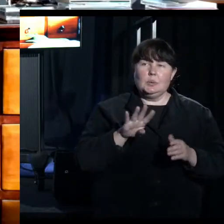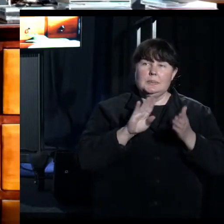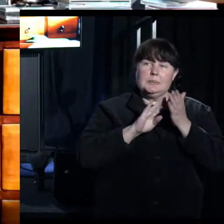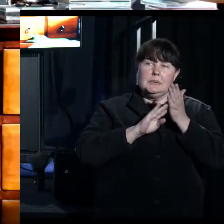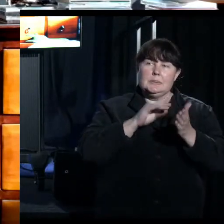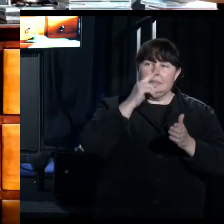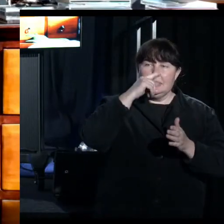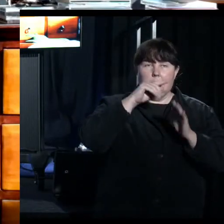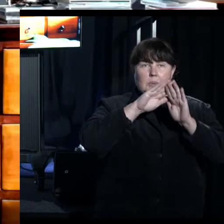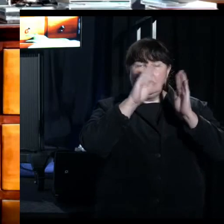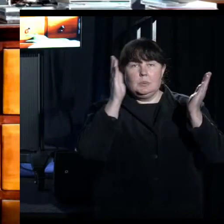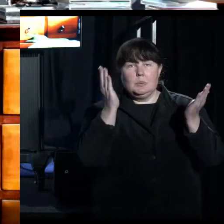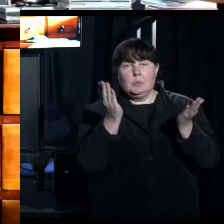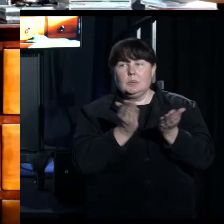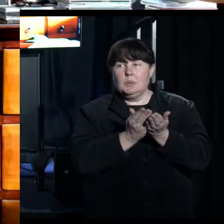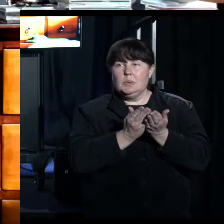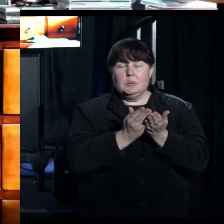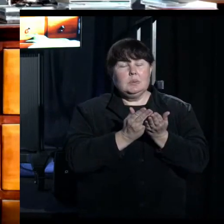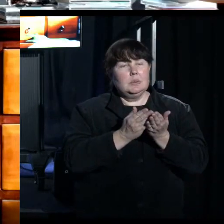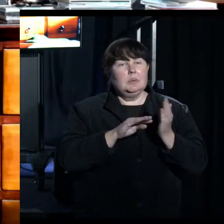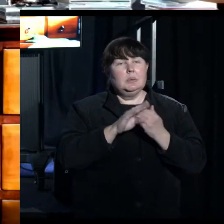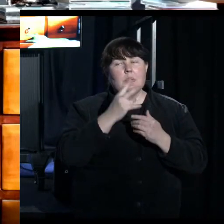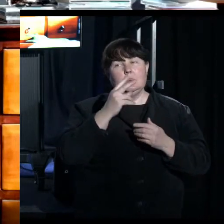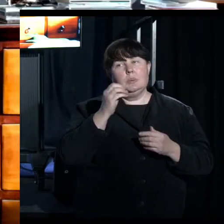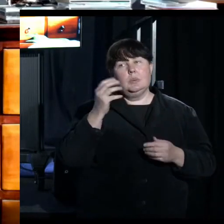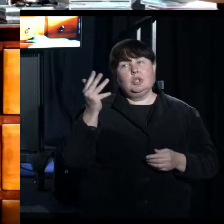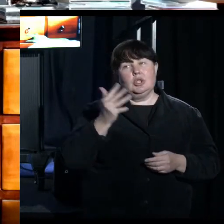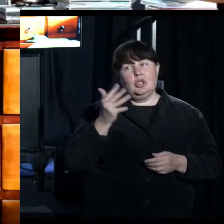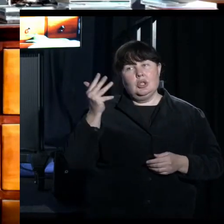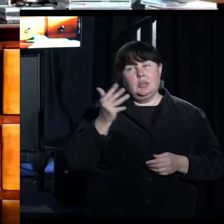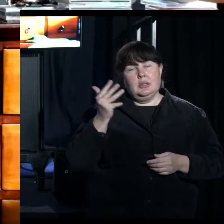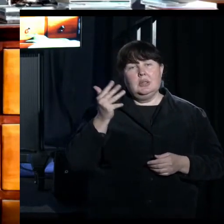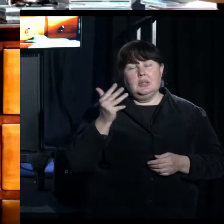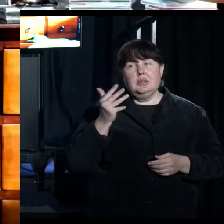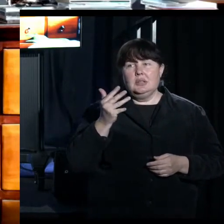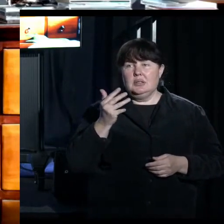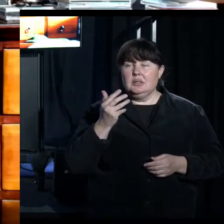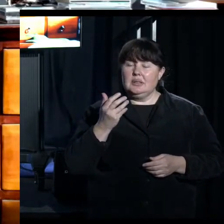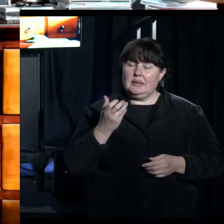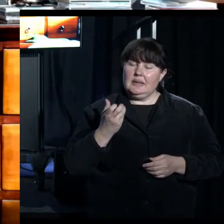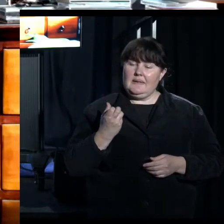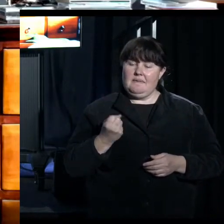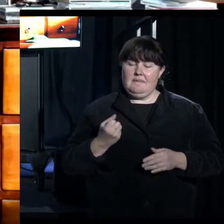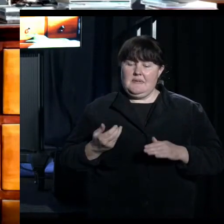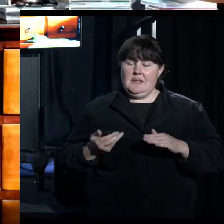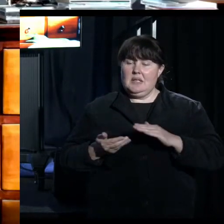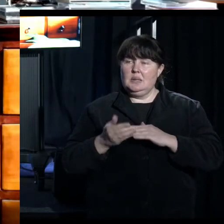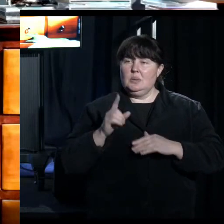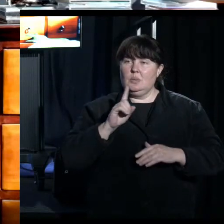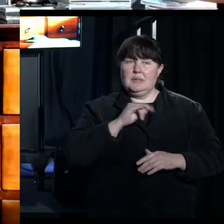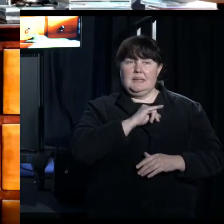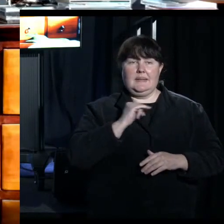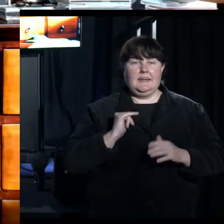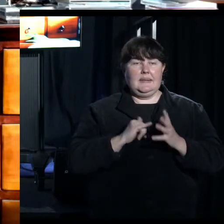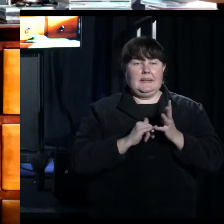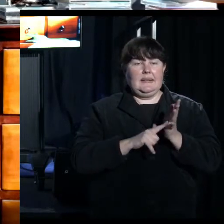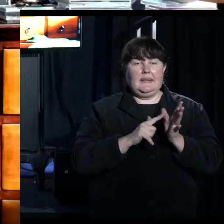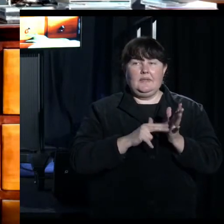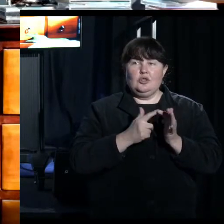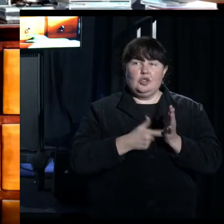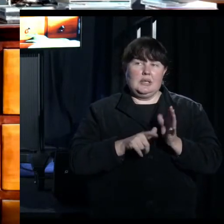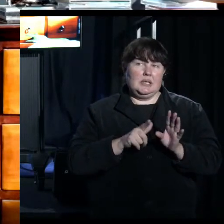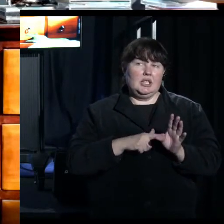61% of them were used in forced labour. 25% of them were